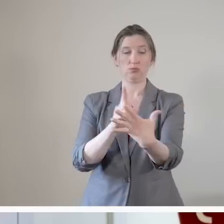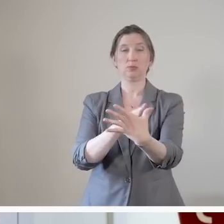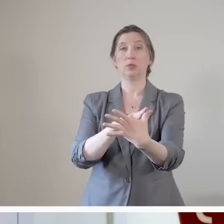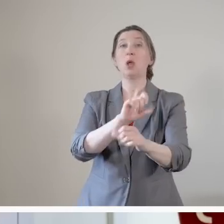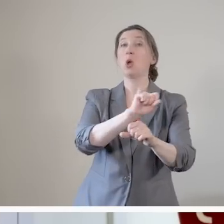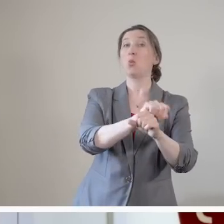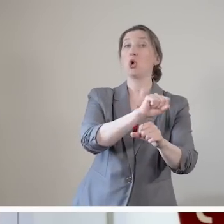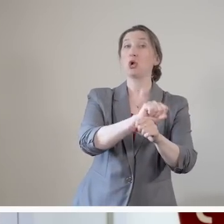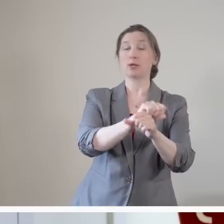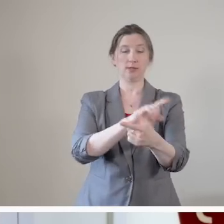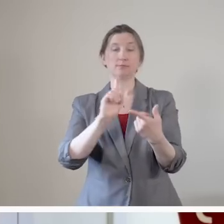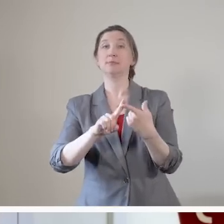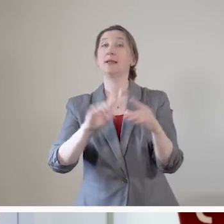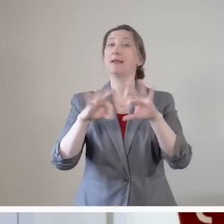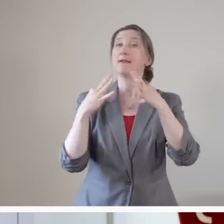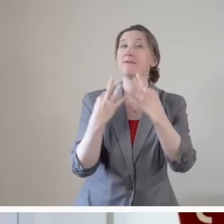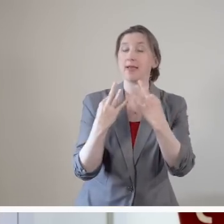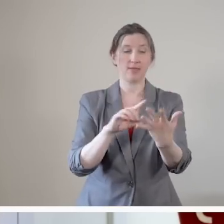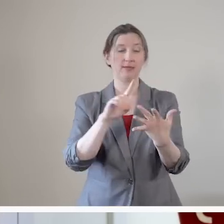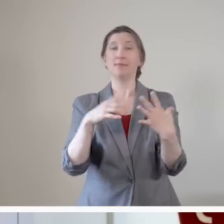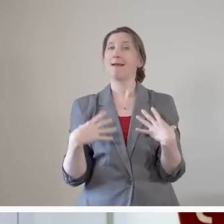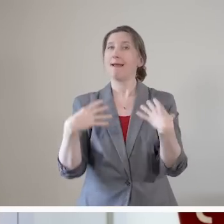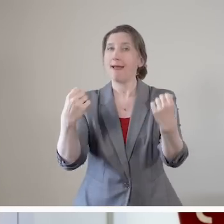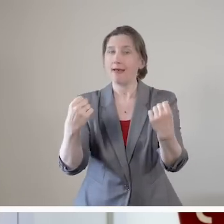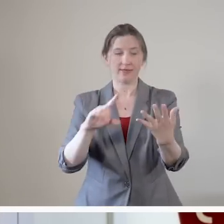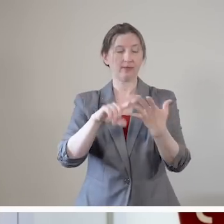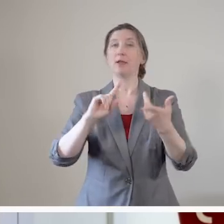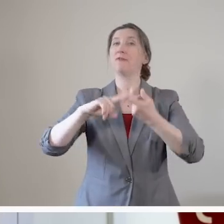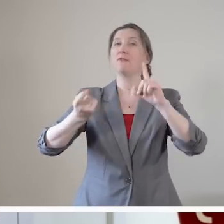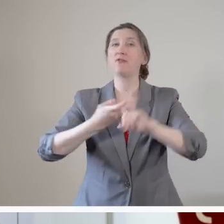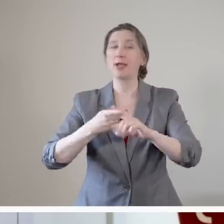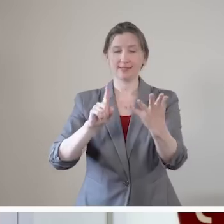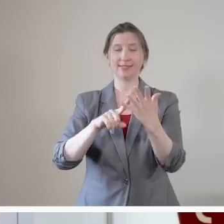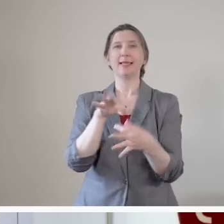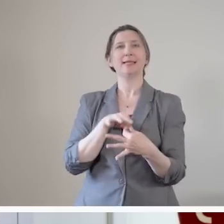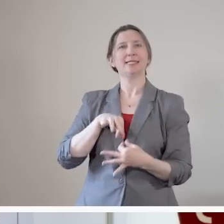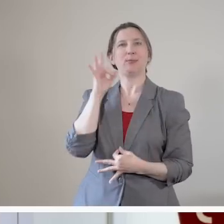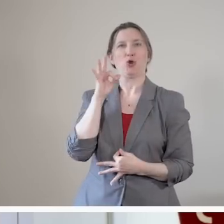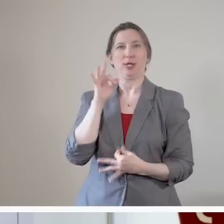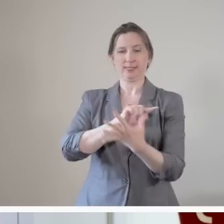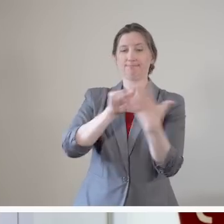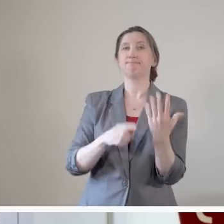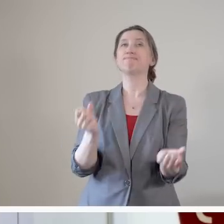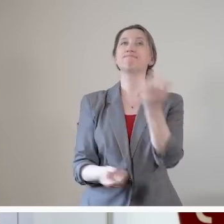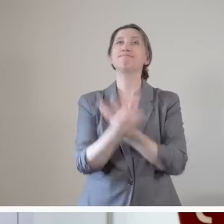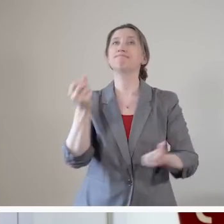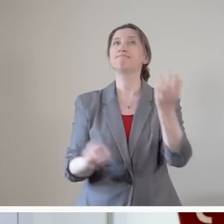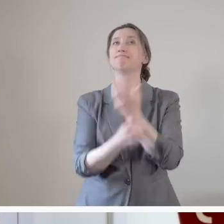work, family, health, friends, and spirit, and somehow you're keeping all those balls in the